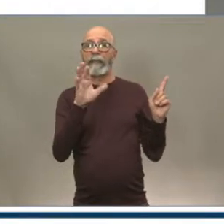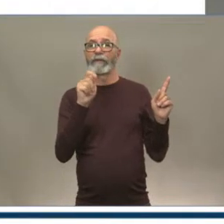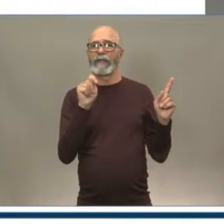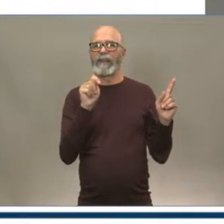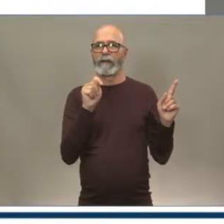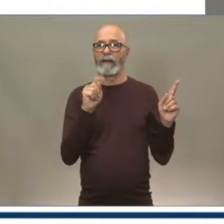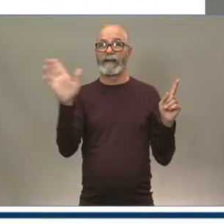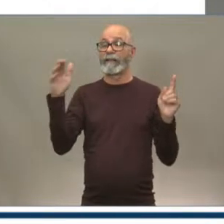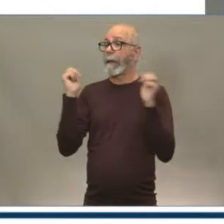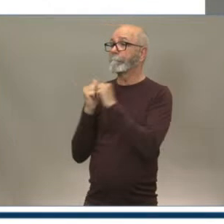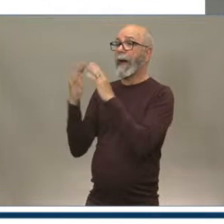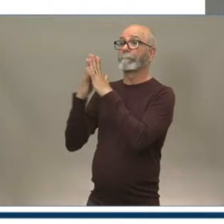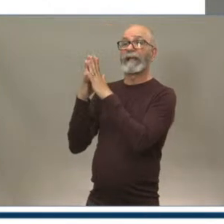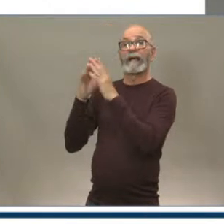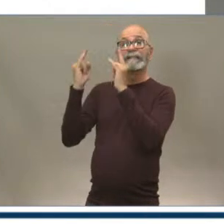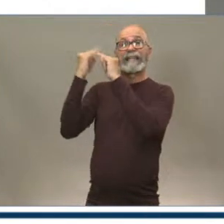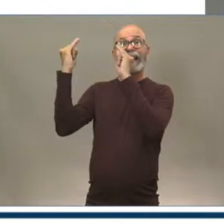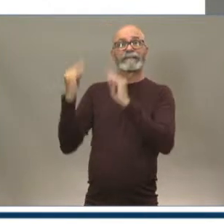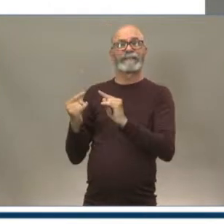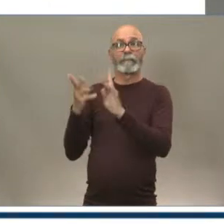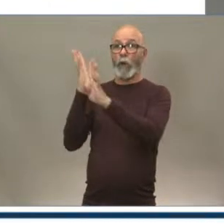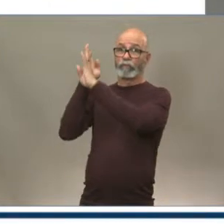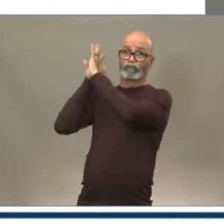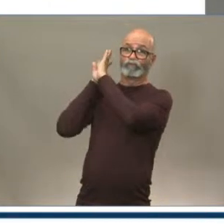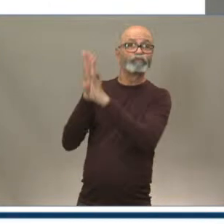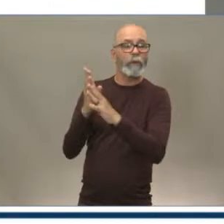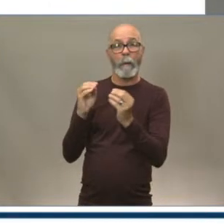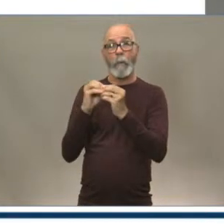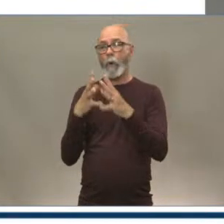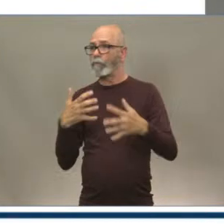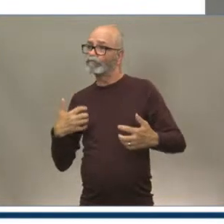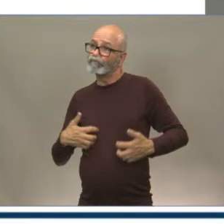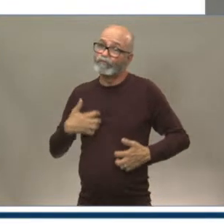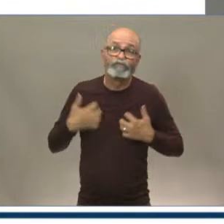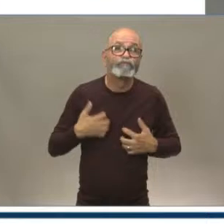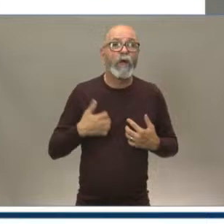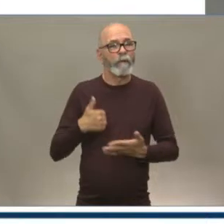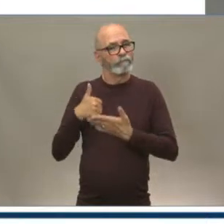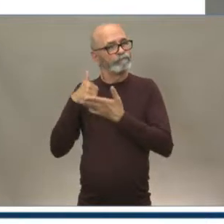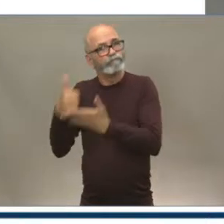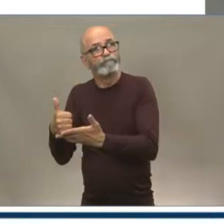and as we have to focus our the other types of testing